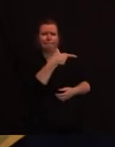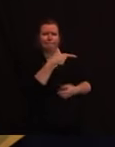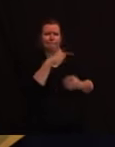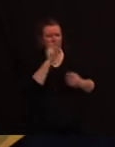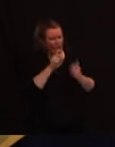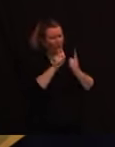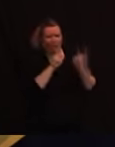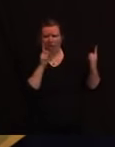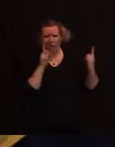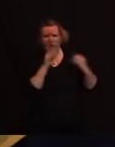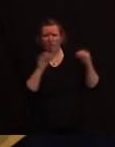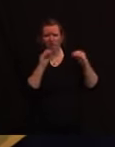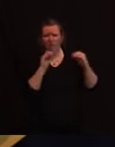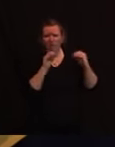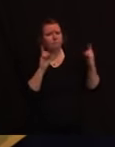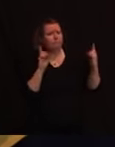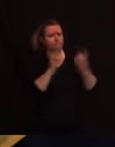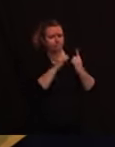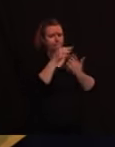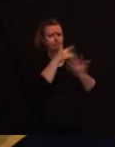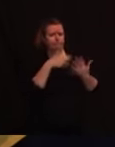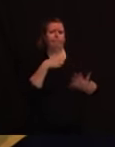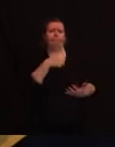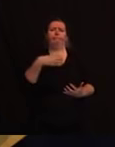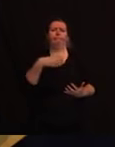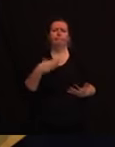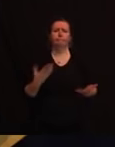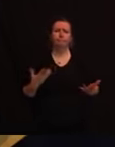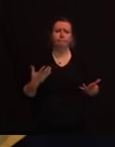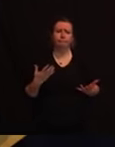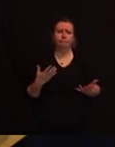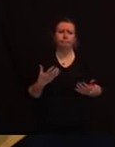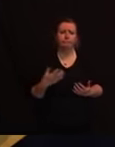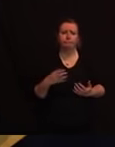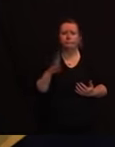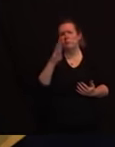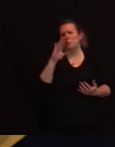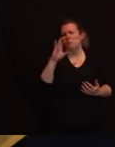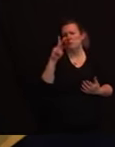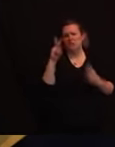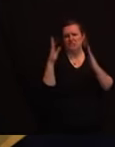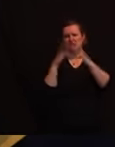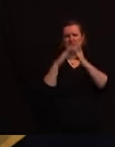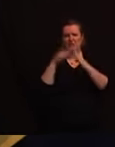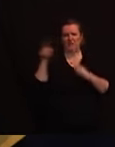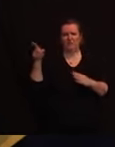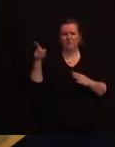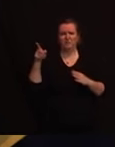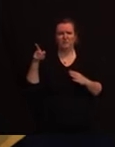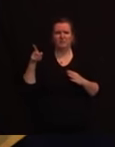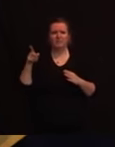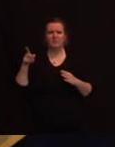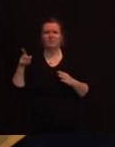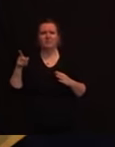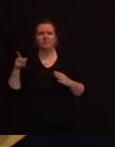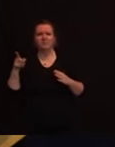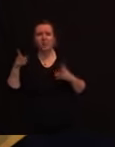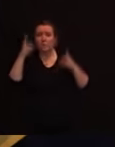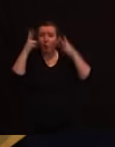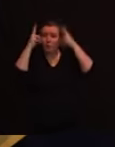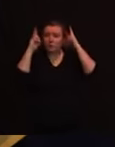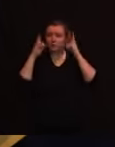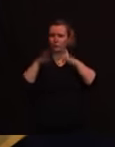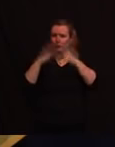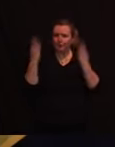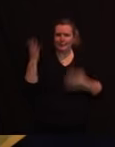is. In Brick Township, subject charged for having a barber shop and salon open. In Clinton Township, the subject charged